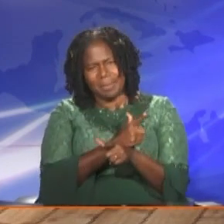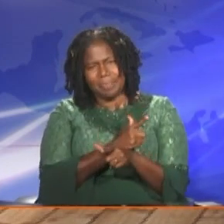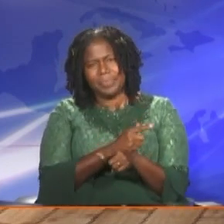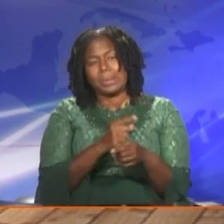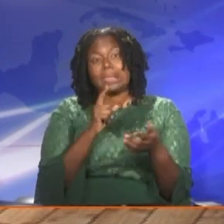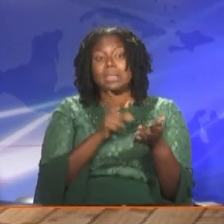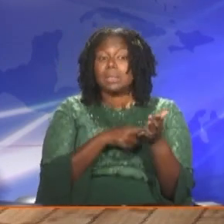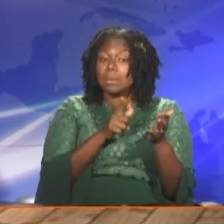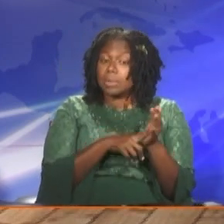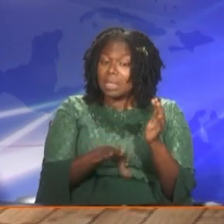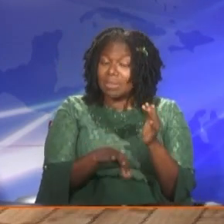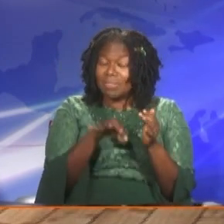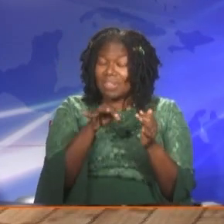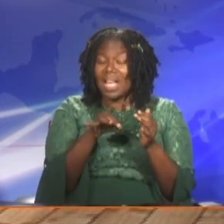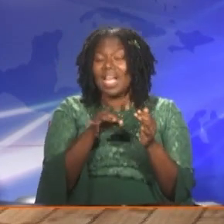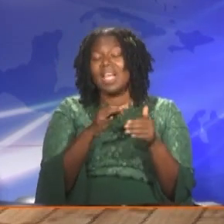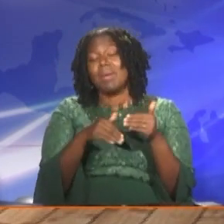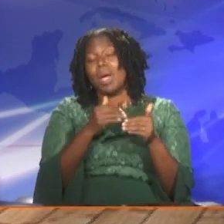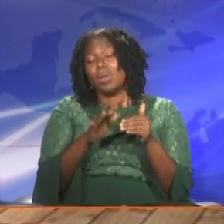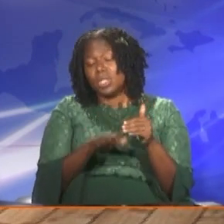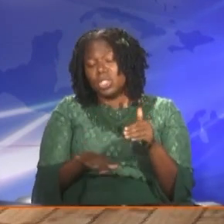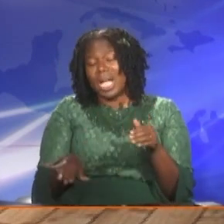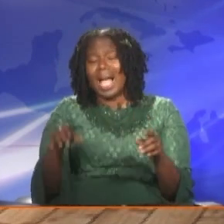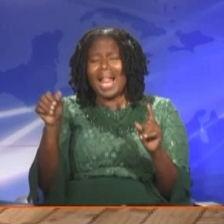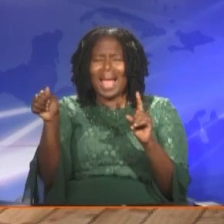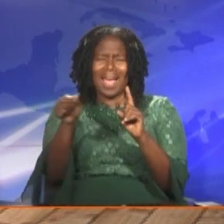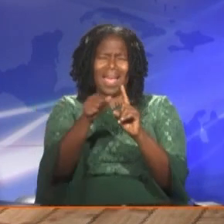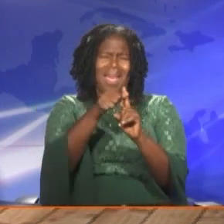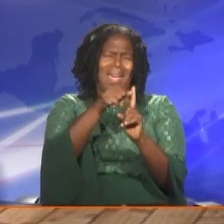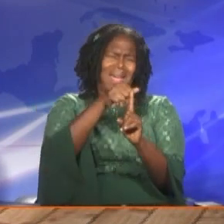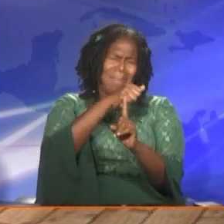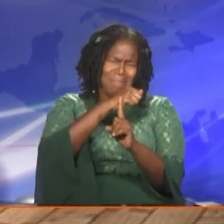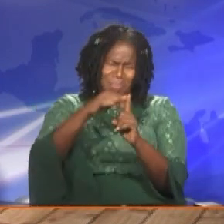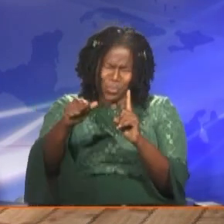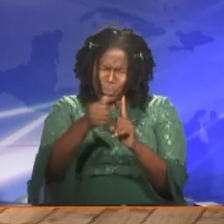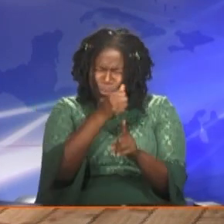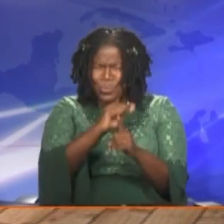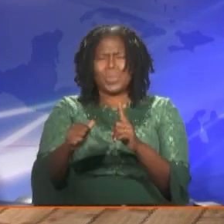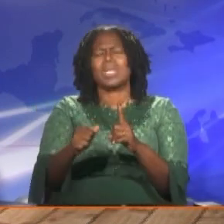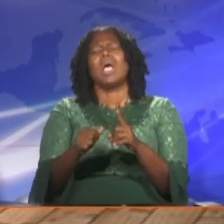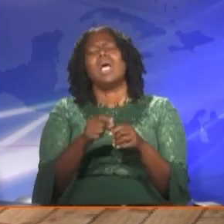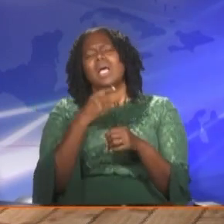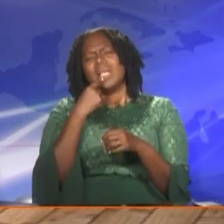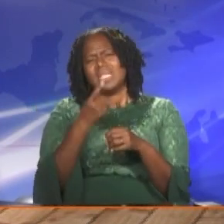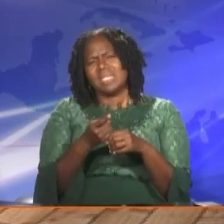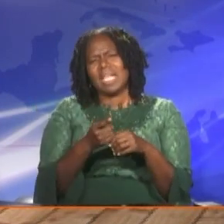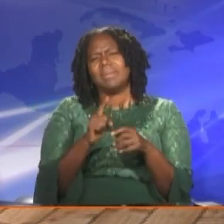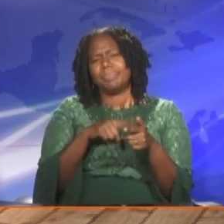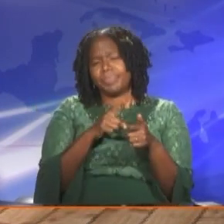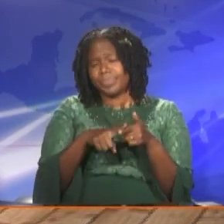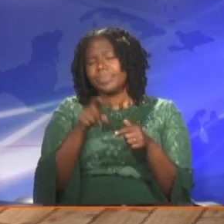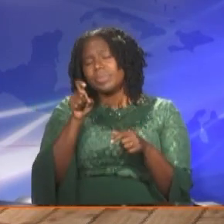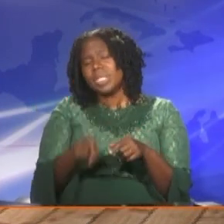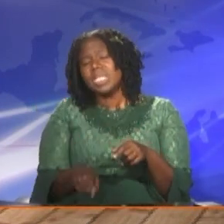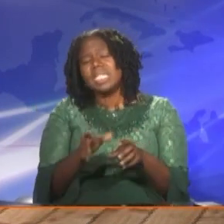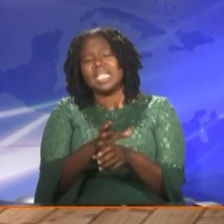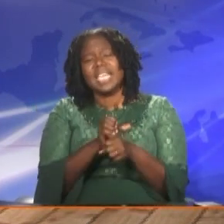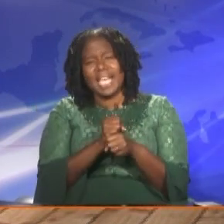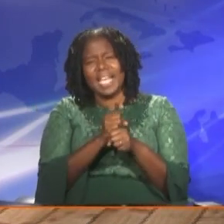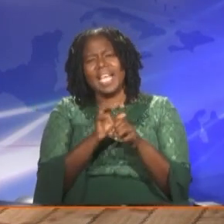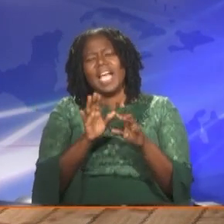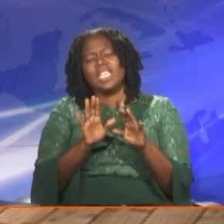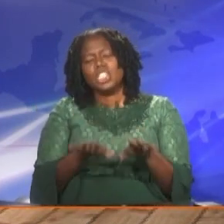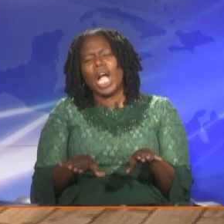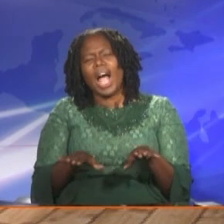case. Definitely Children's Authority, the Child Protection Unit of the Police Service would want to be engaged. So there are a number of agencies that